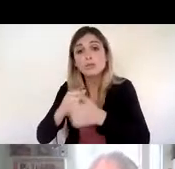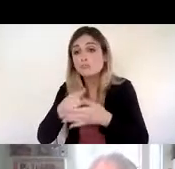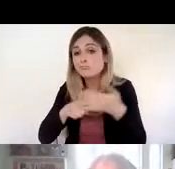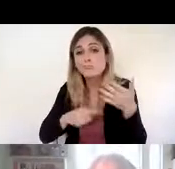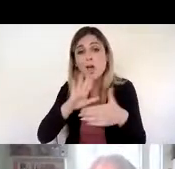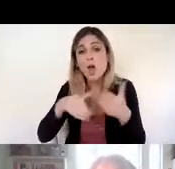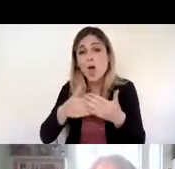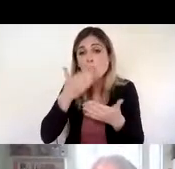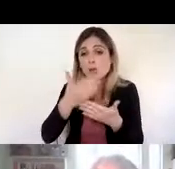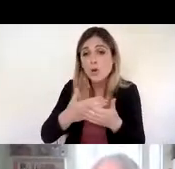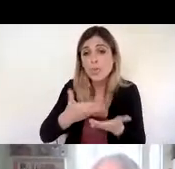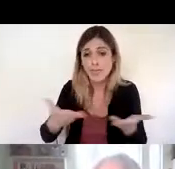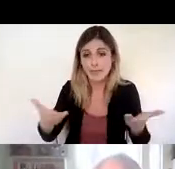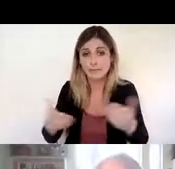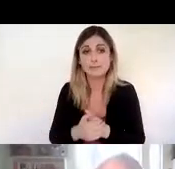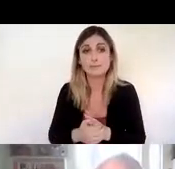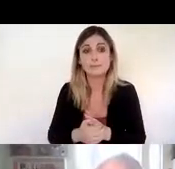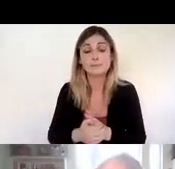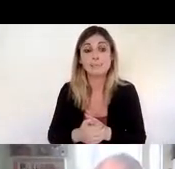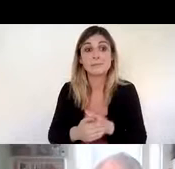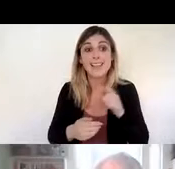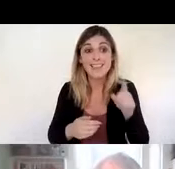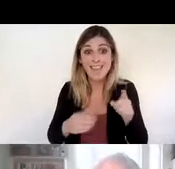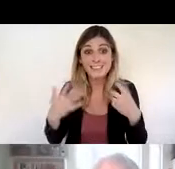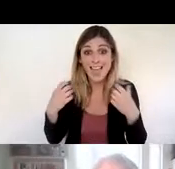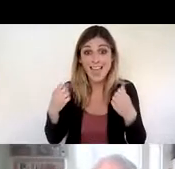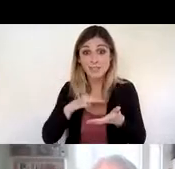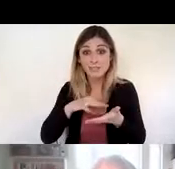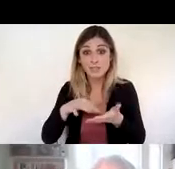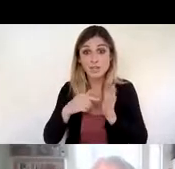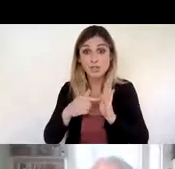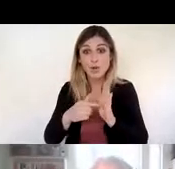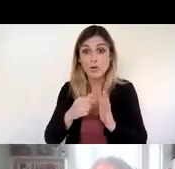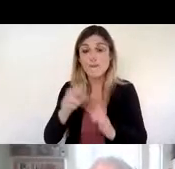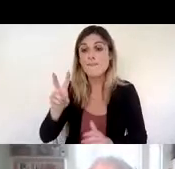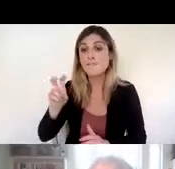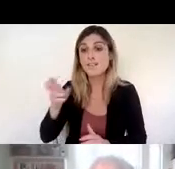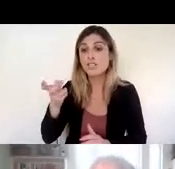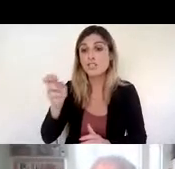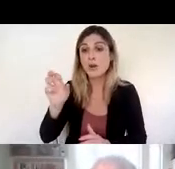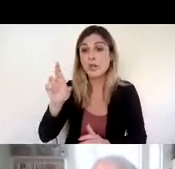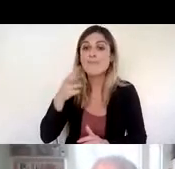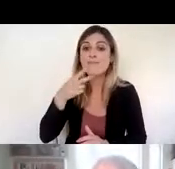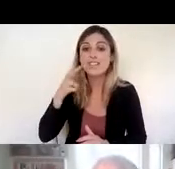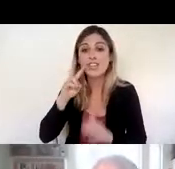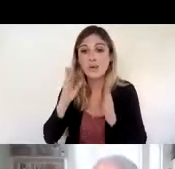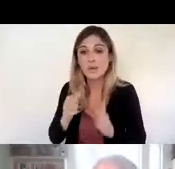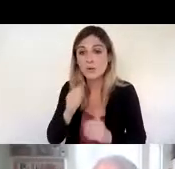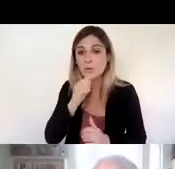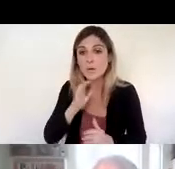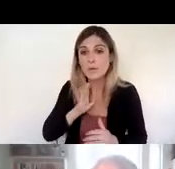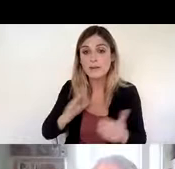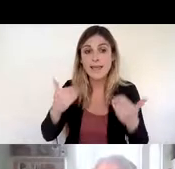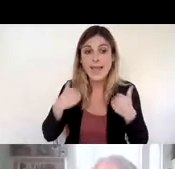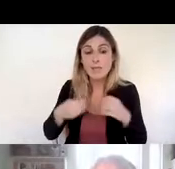in the Adventist Health Study, vegetarian women who had the highest intakes of protein-rich foods, such as beans and veggie